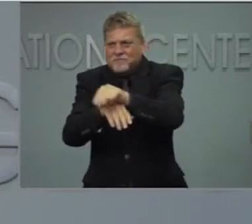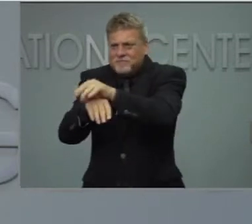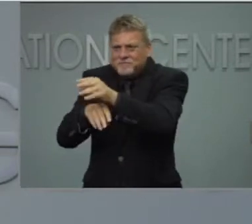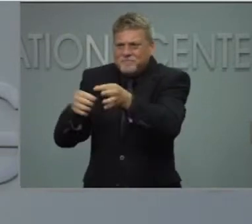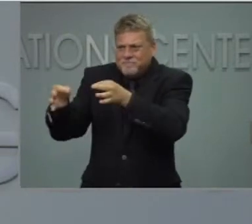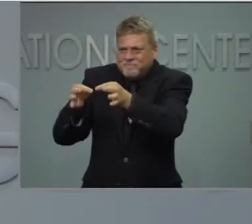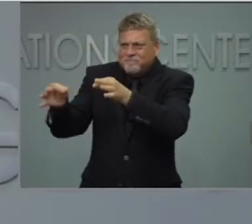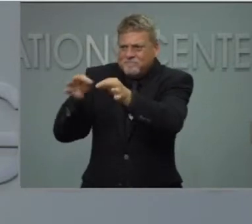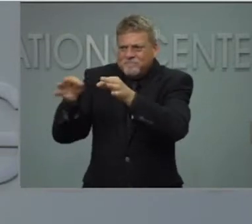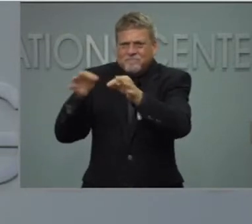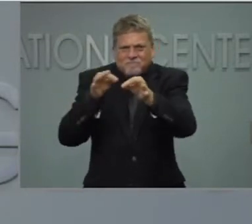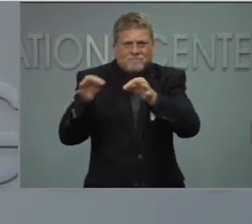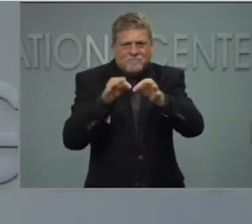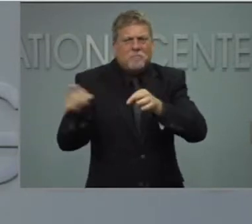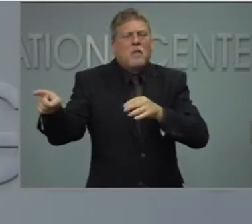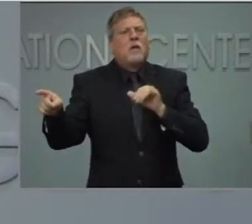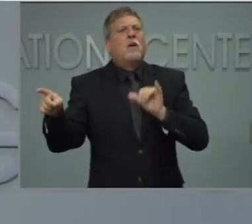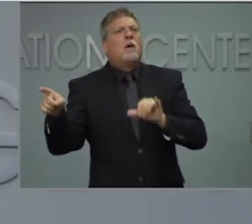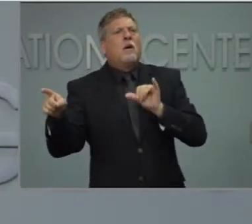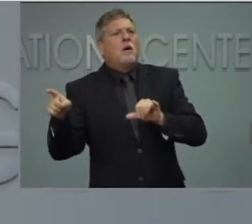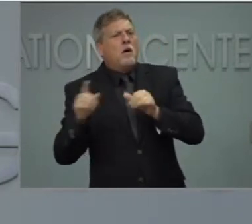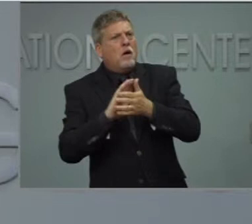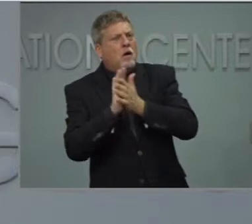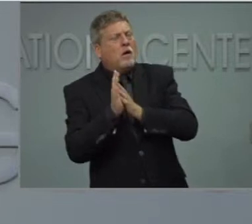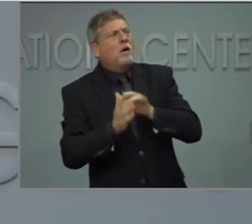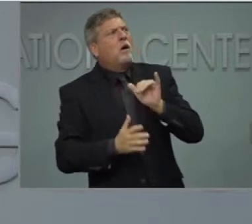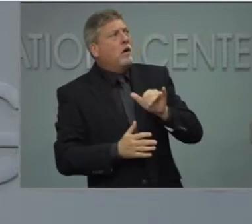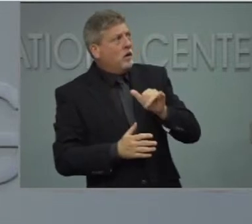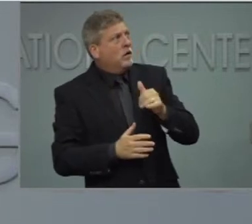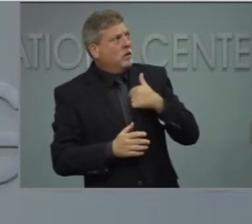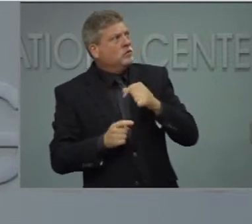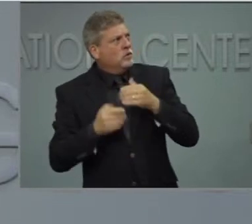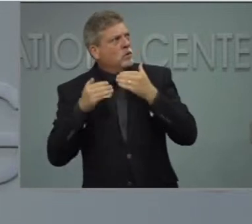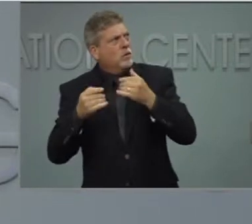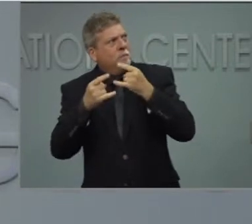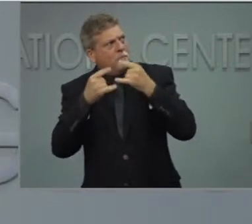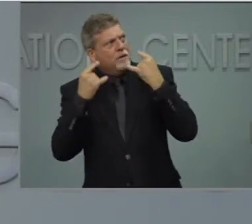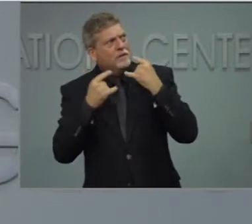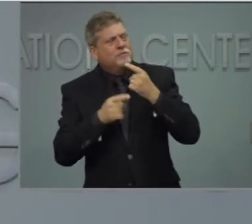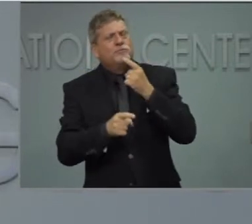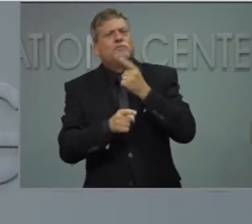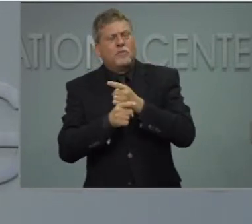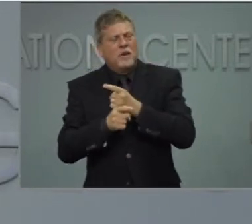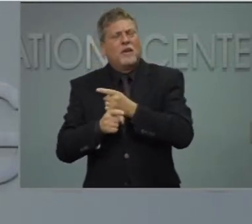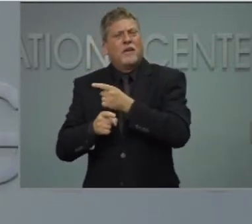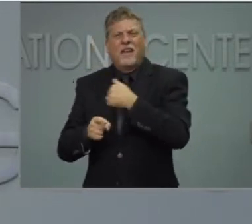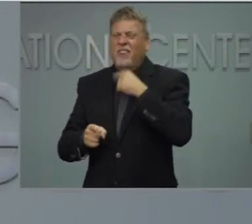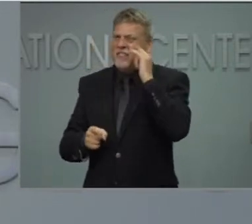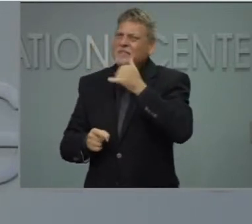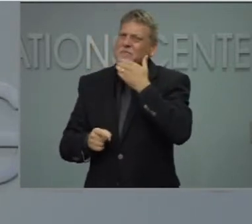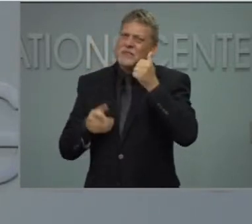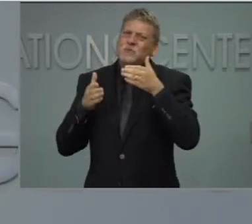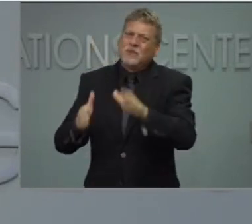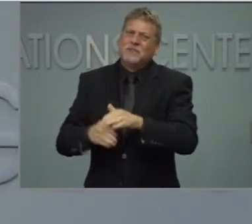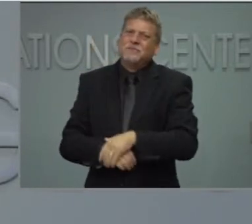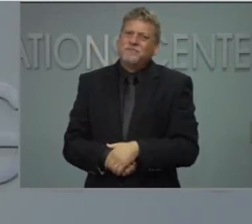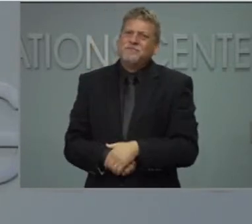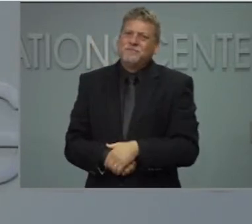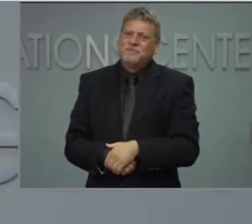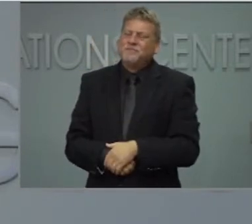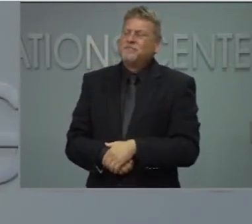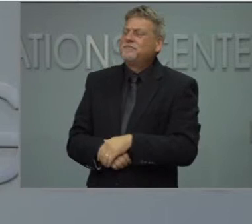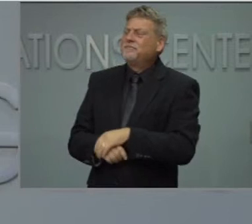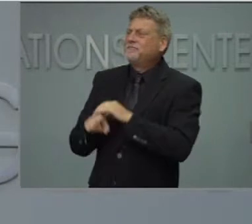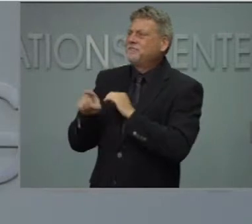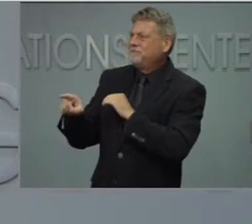more receptive for the need to do this. I think it's a better way to do it right now. And then one last question related to the booster shots. Can you